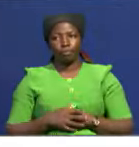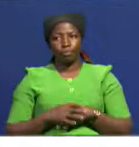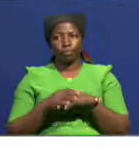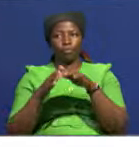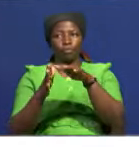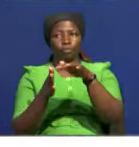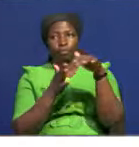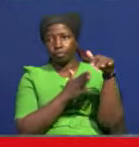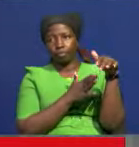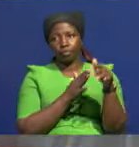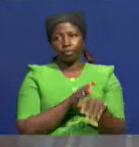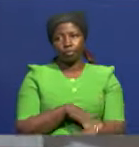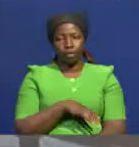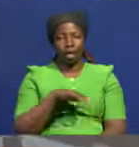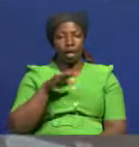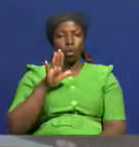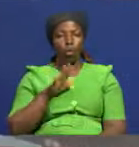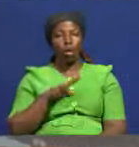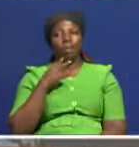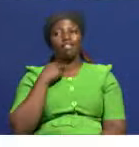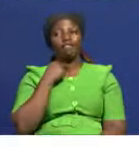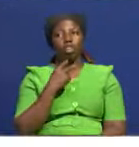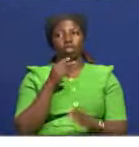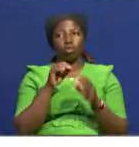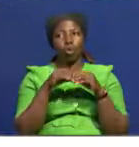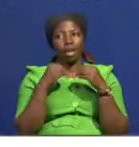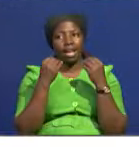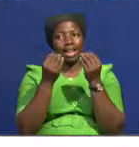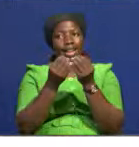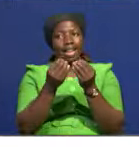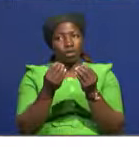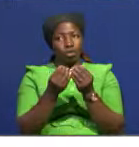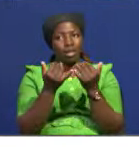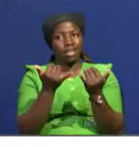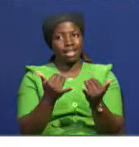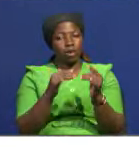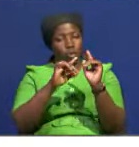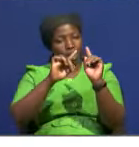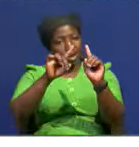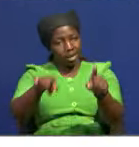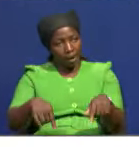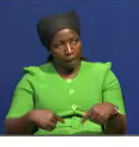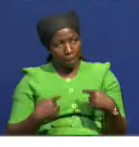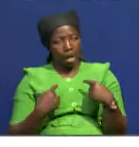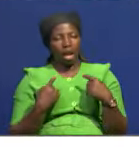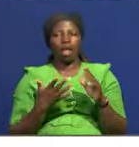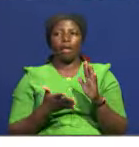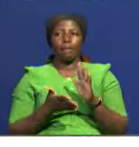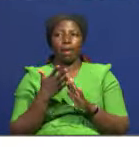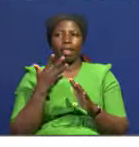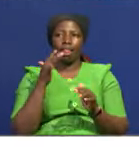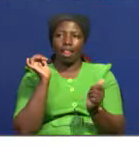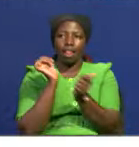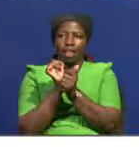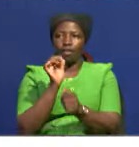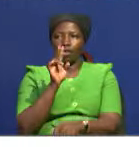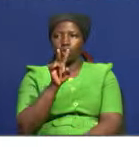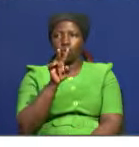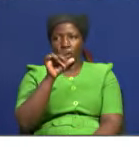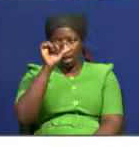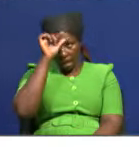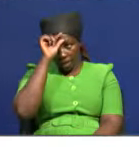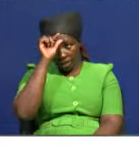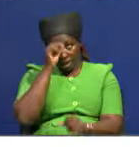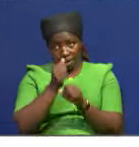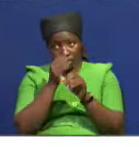In other news, Sauti ya Wanawake, a civil society organization, is demanding the immediate arrest of two civil servants accused